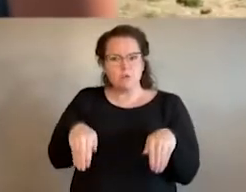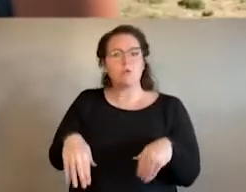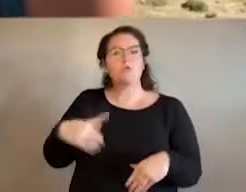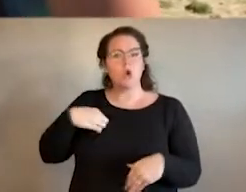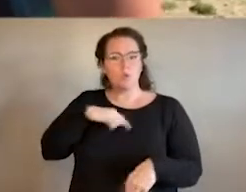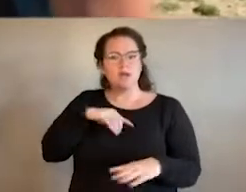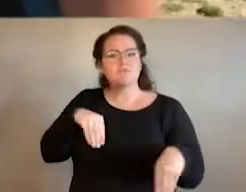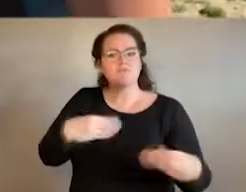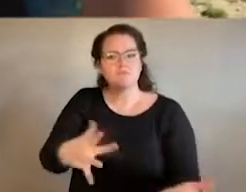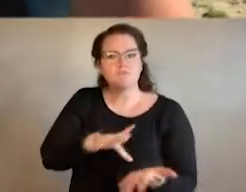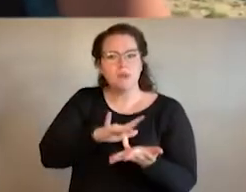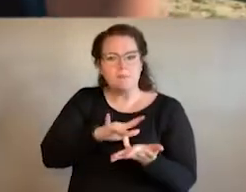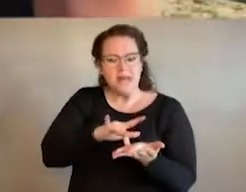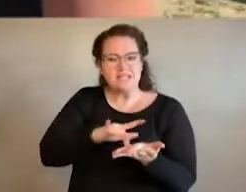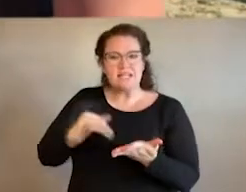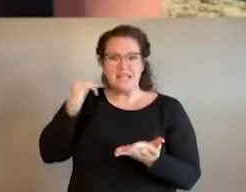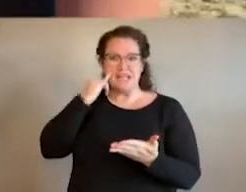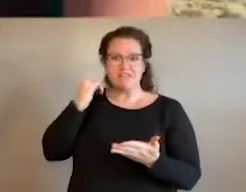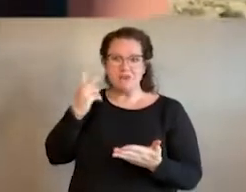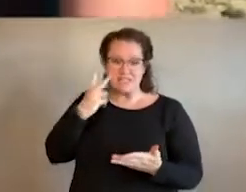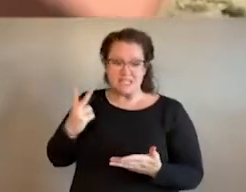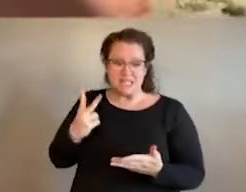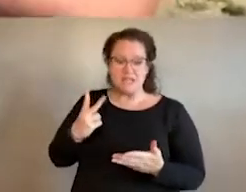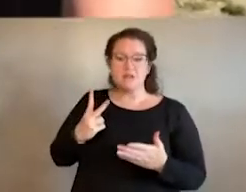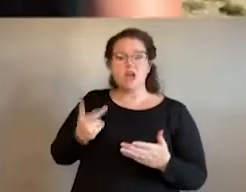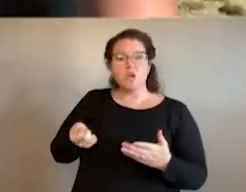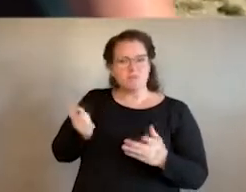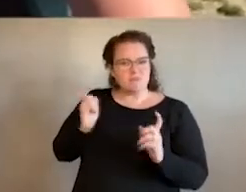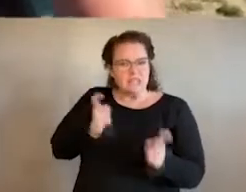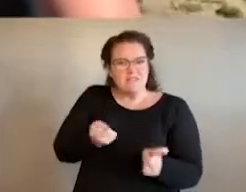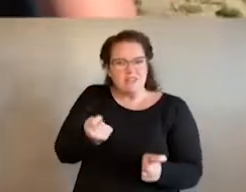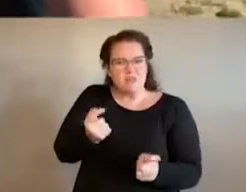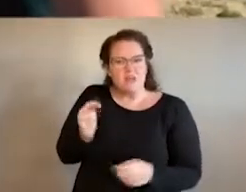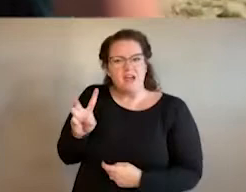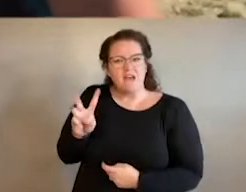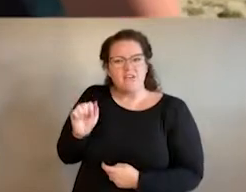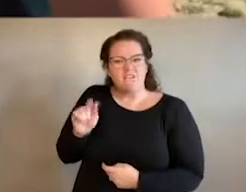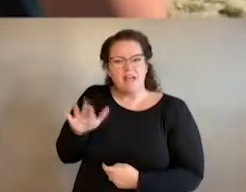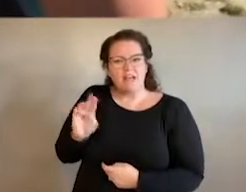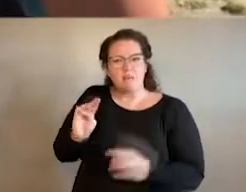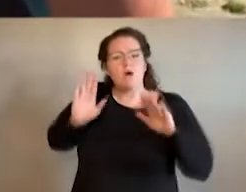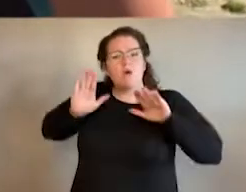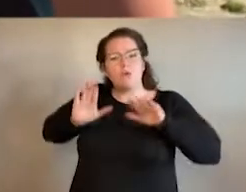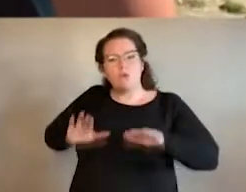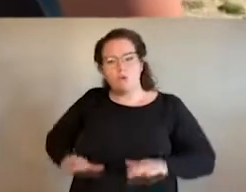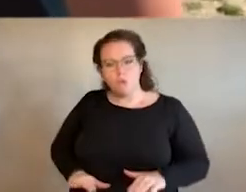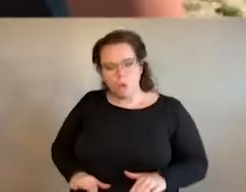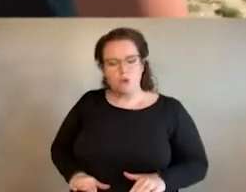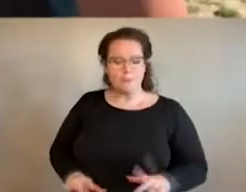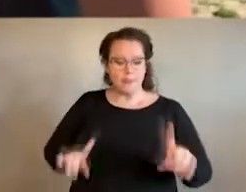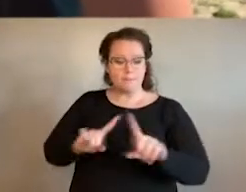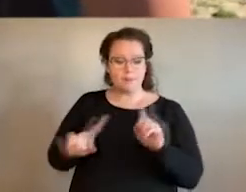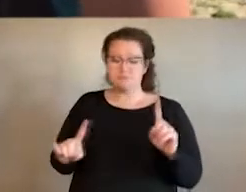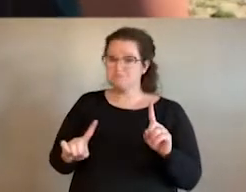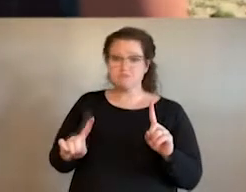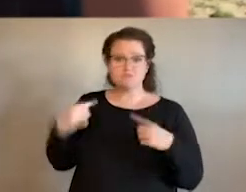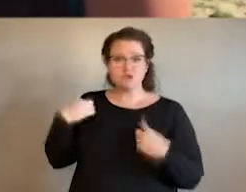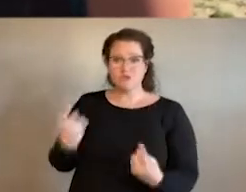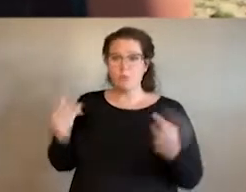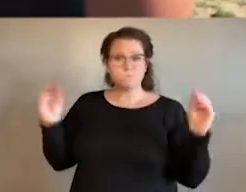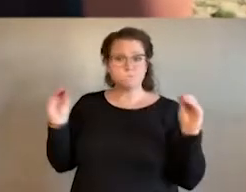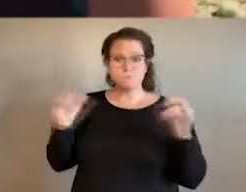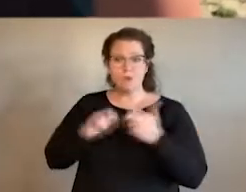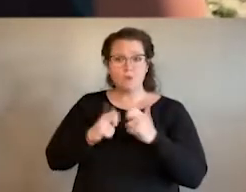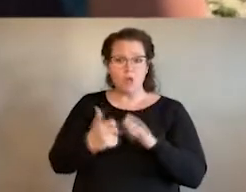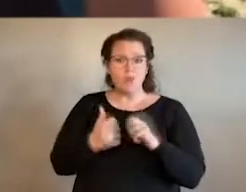hand to make sure if they do start doing that, we can give them like a little bit of Valium, calm them down, get them back to where they need to be. But we actually haven't had any issues with that with